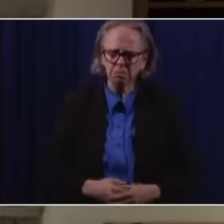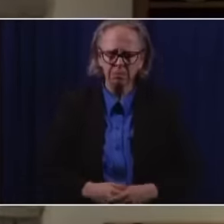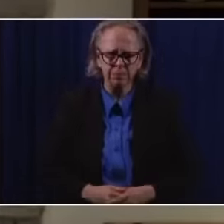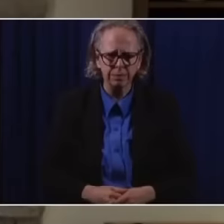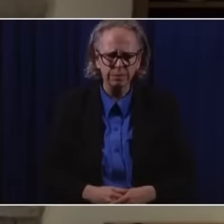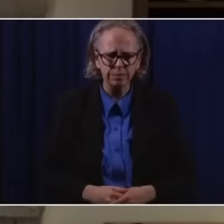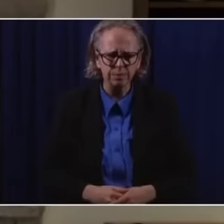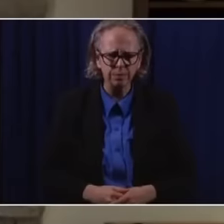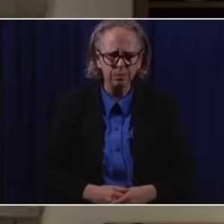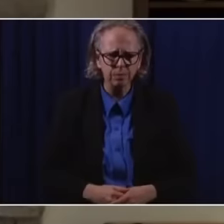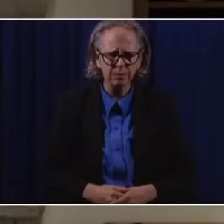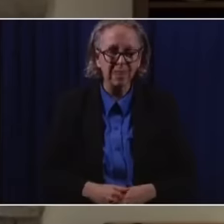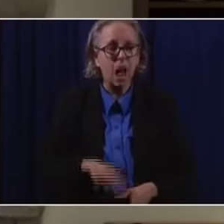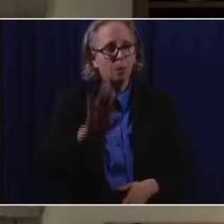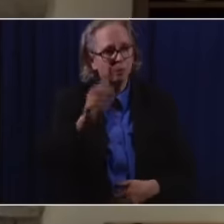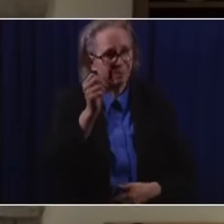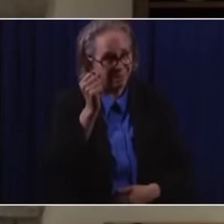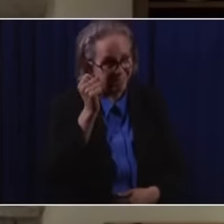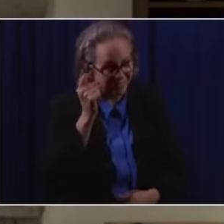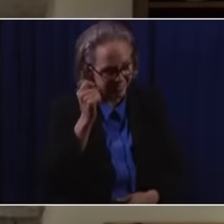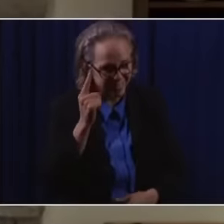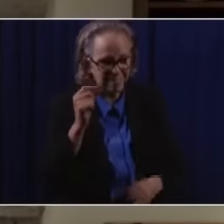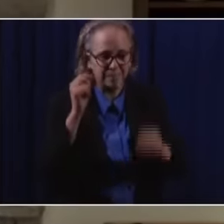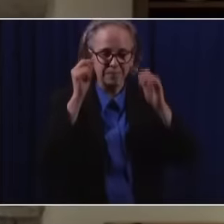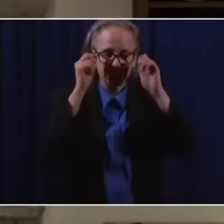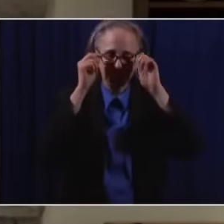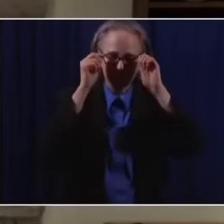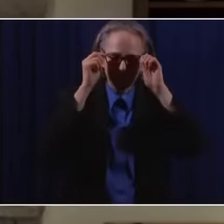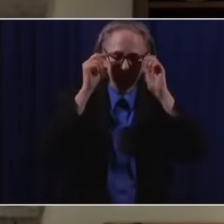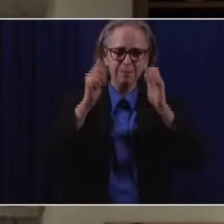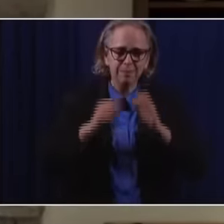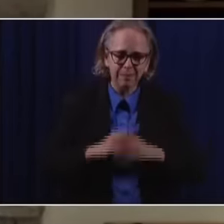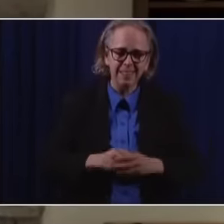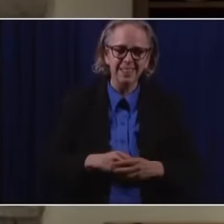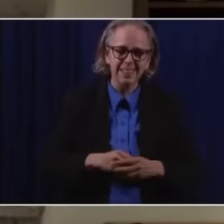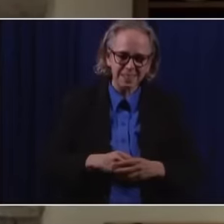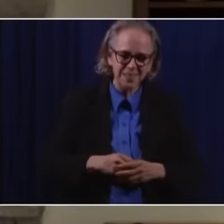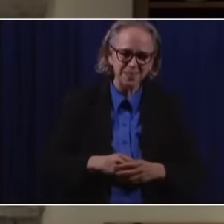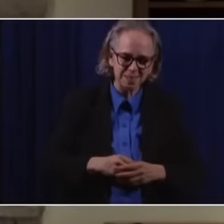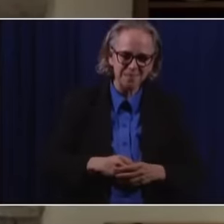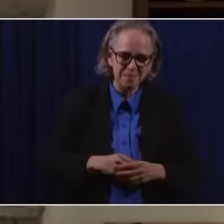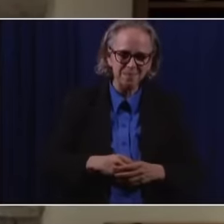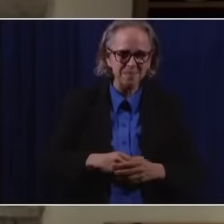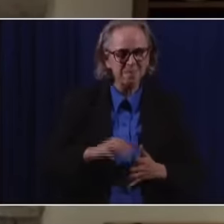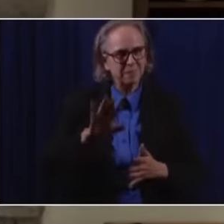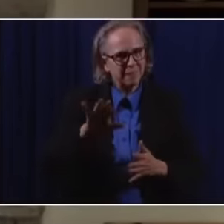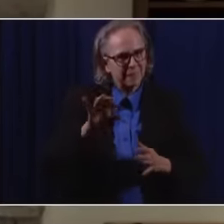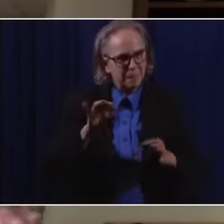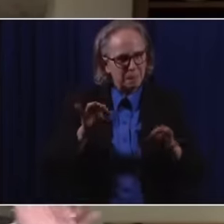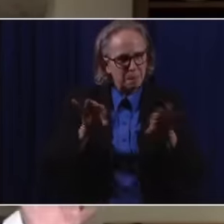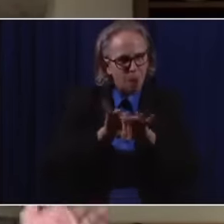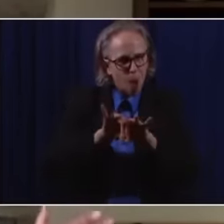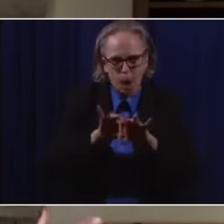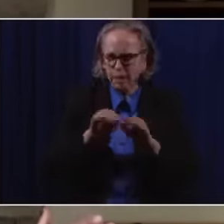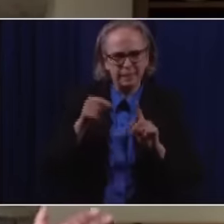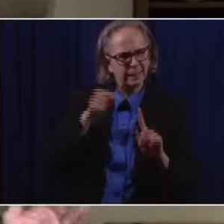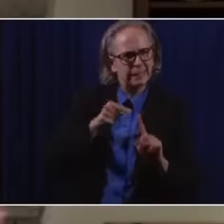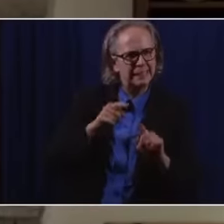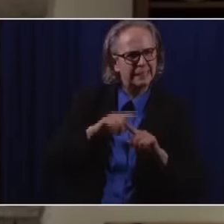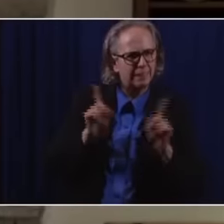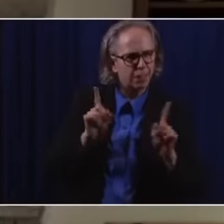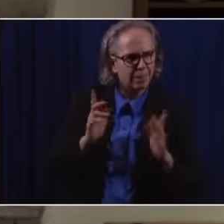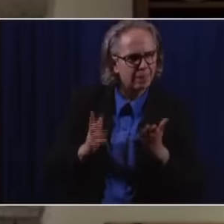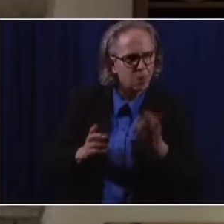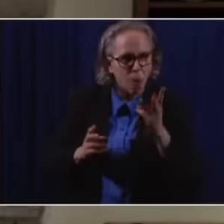people have had what's different about this is that people have had a long enough time to understand